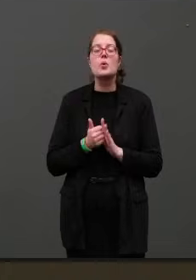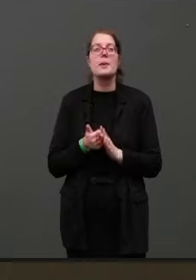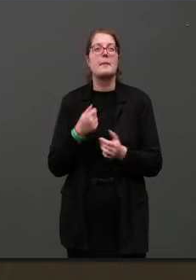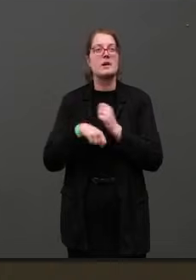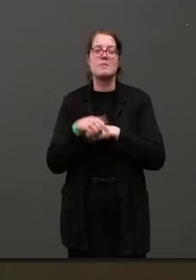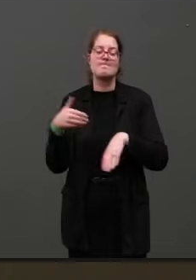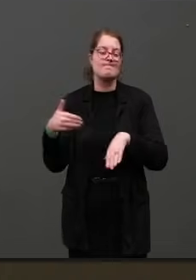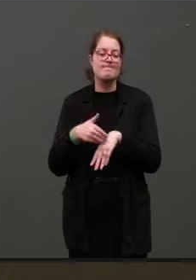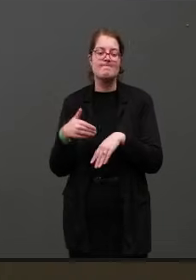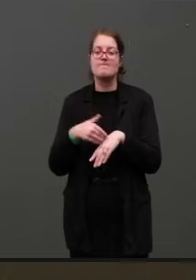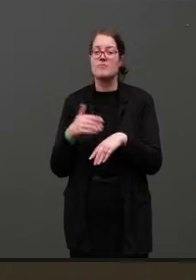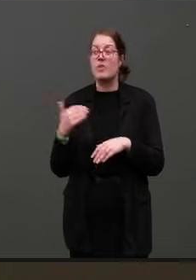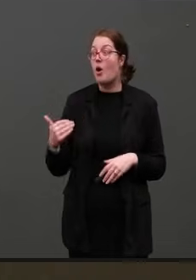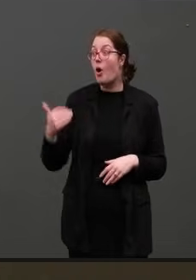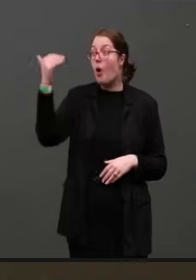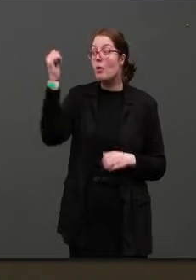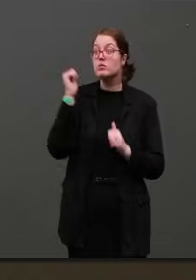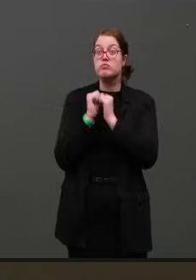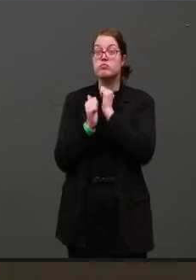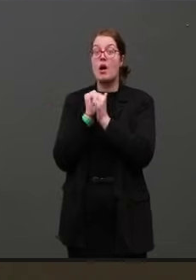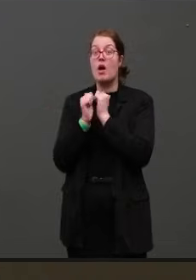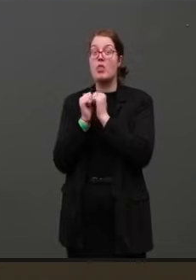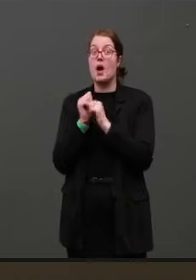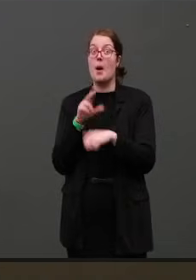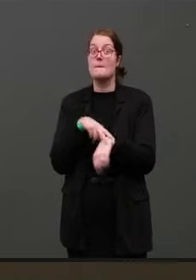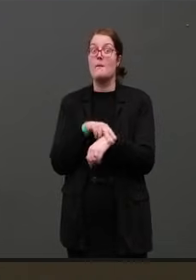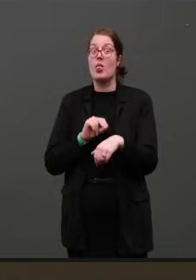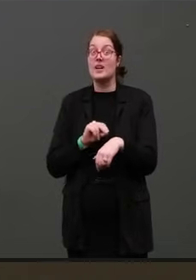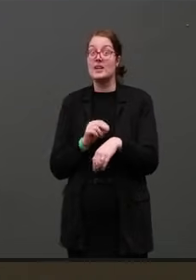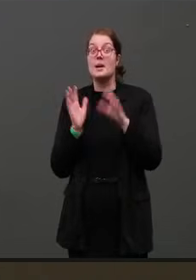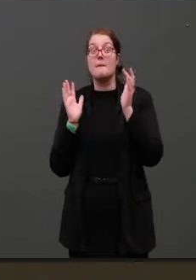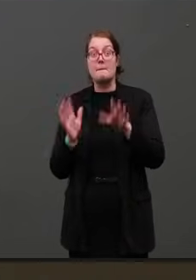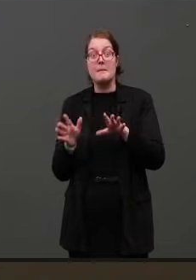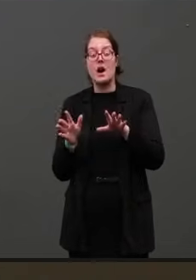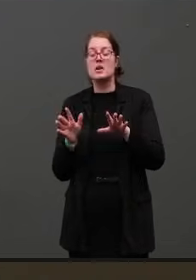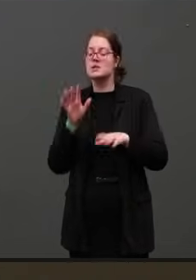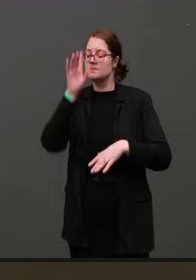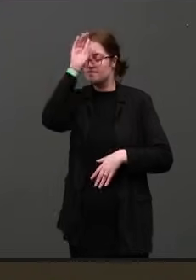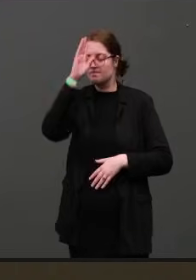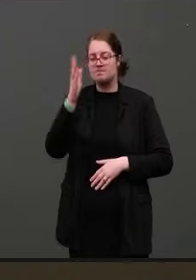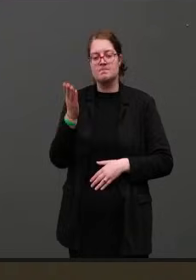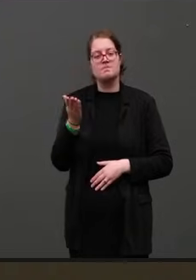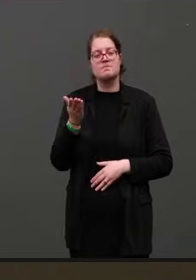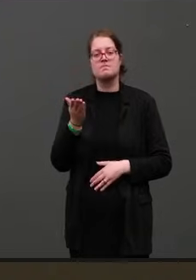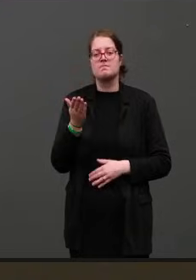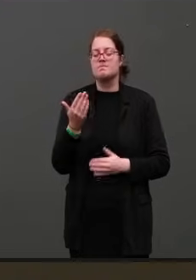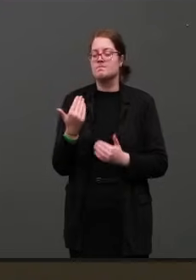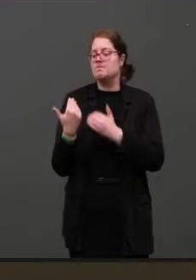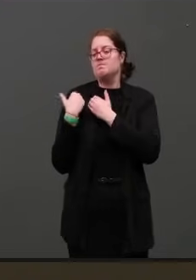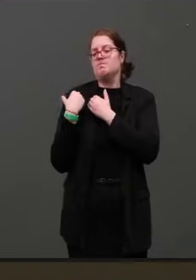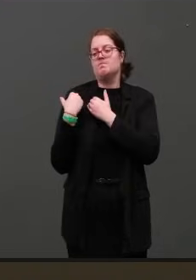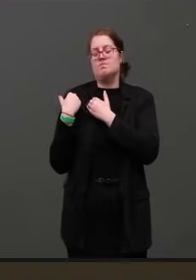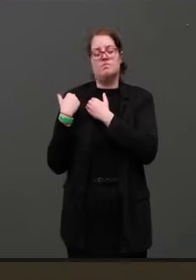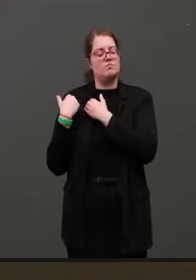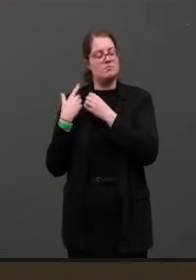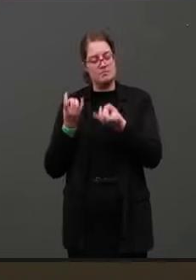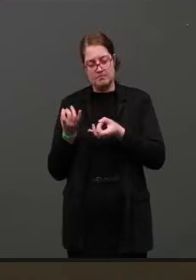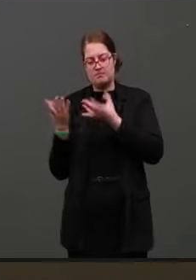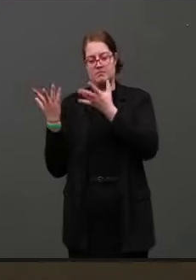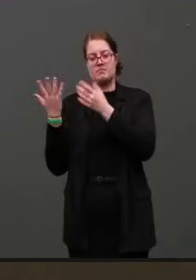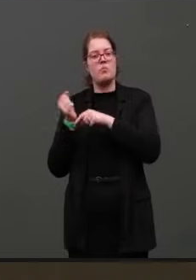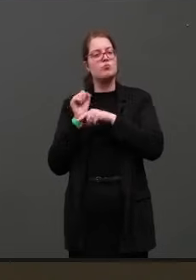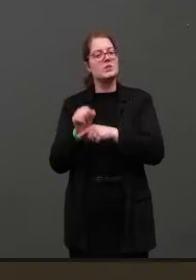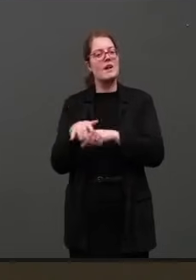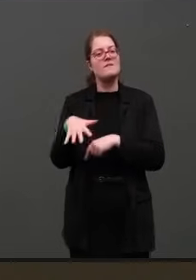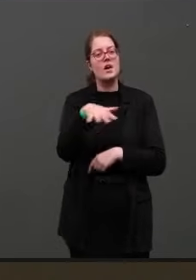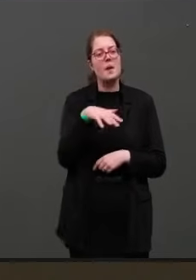and now the older brother, who's a cop, must betray his duties in order to protect his family. Or let's have the